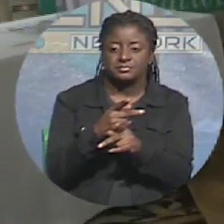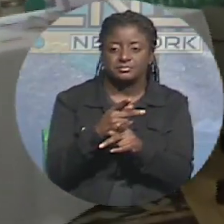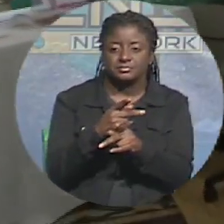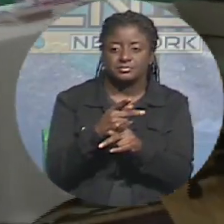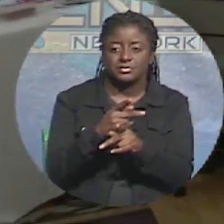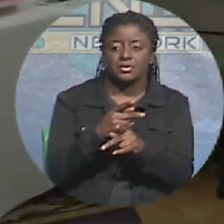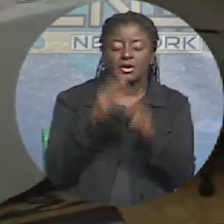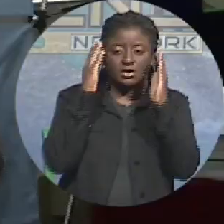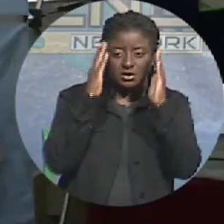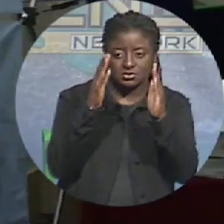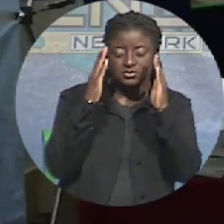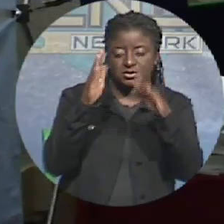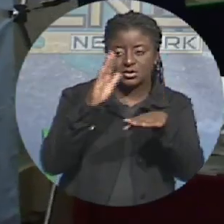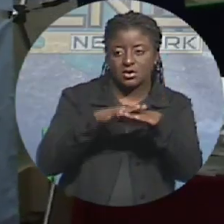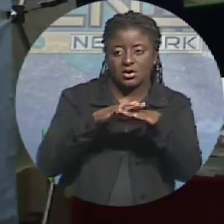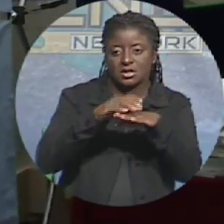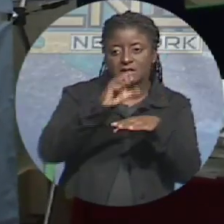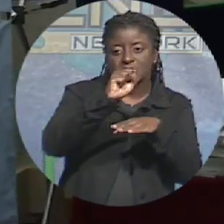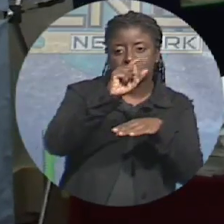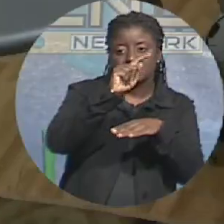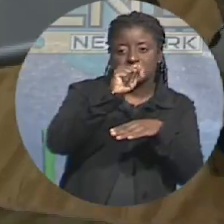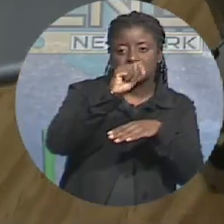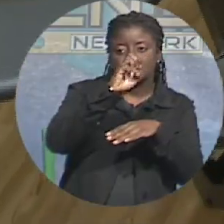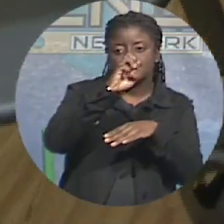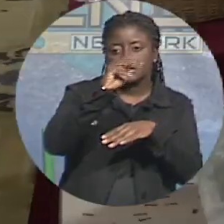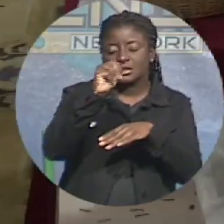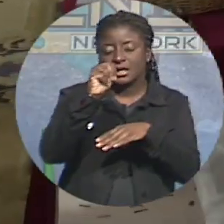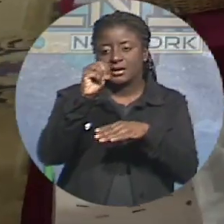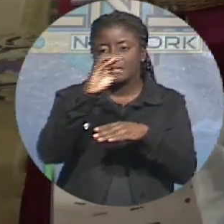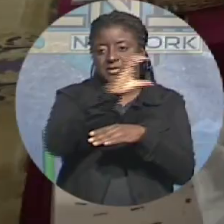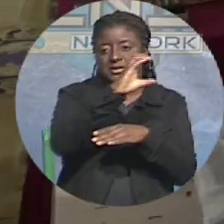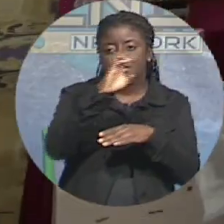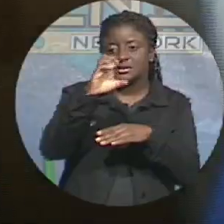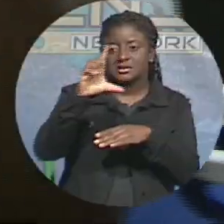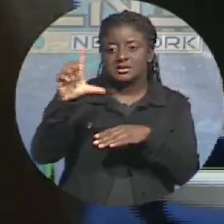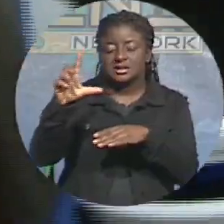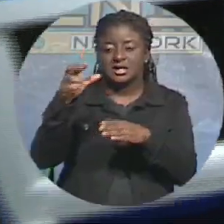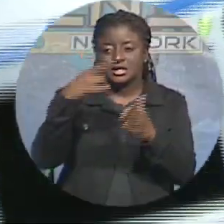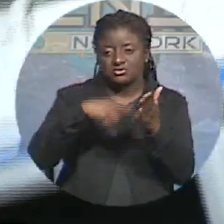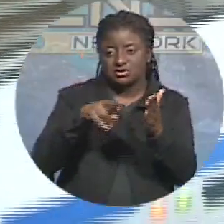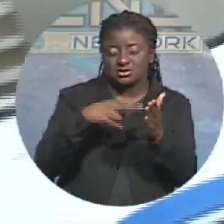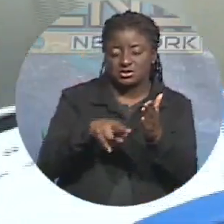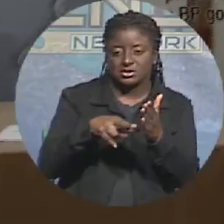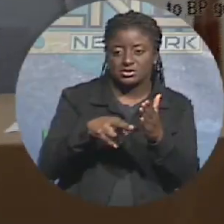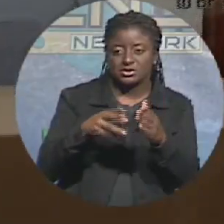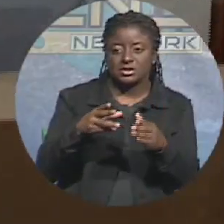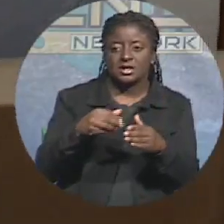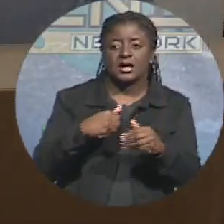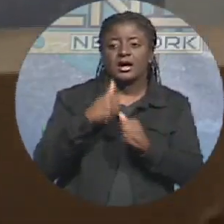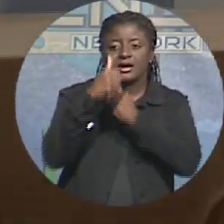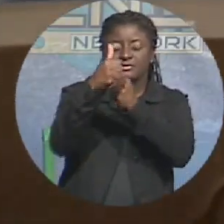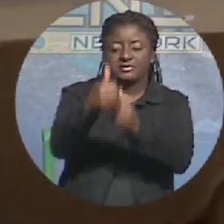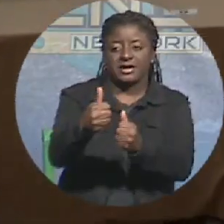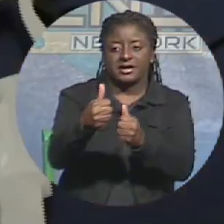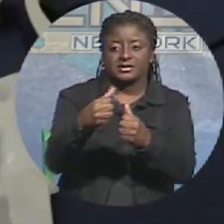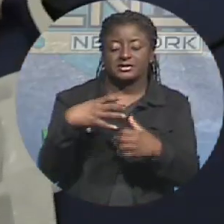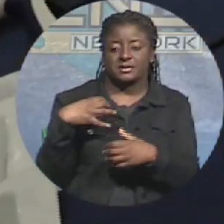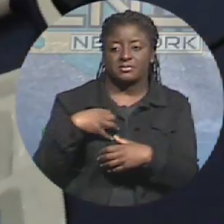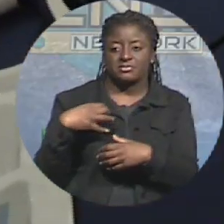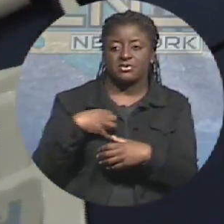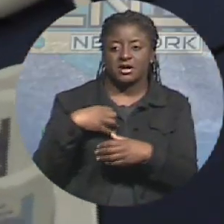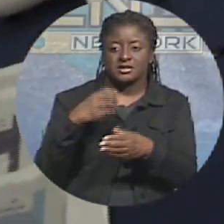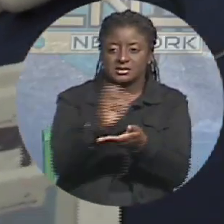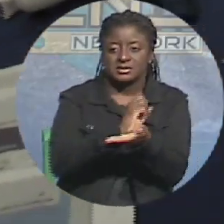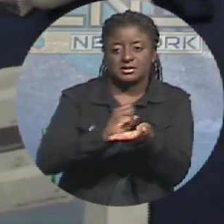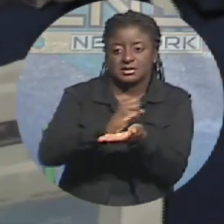concentrating on topics like stem cell research, continual education for physicians, and advanced breast cancer management, an